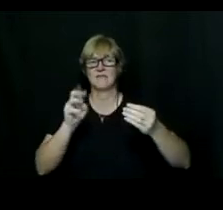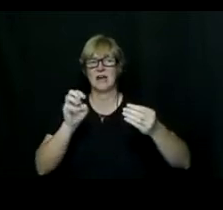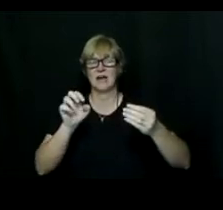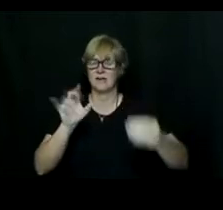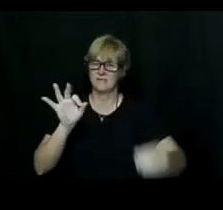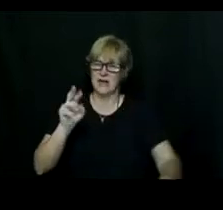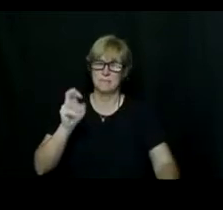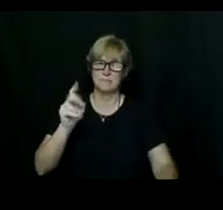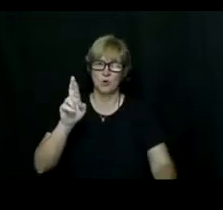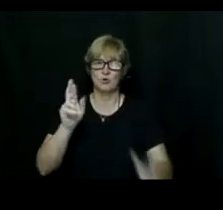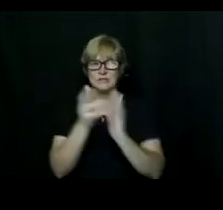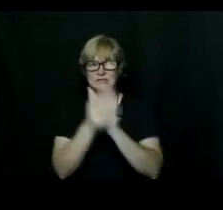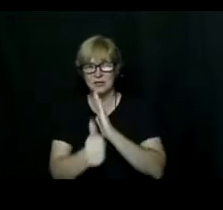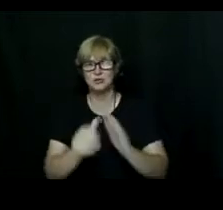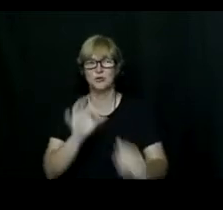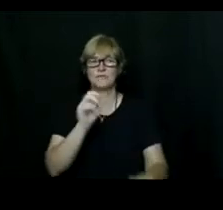agility and dexterity.